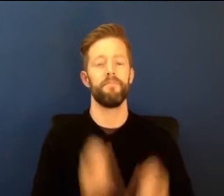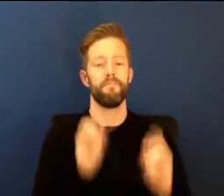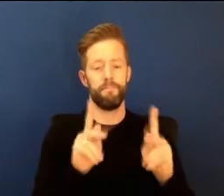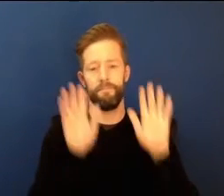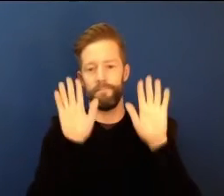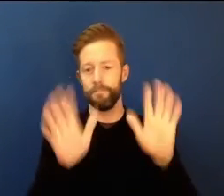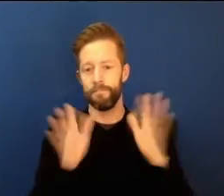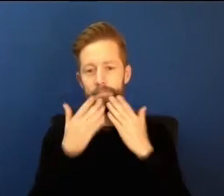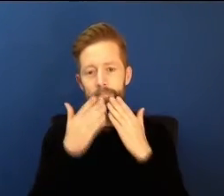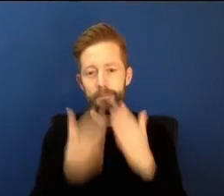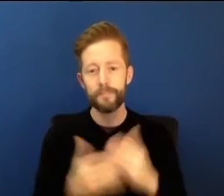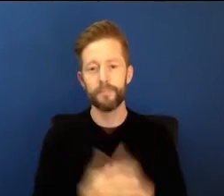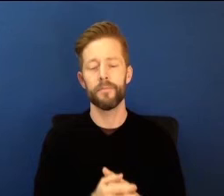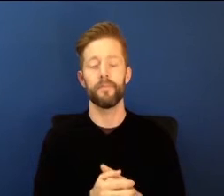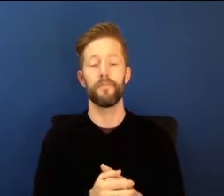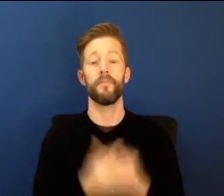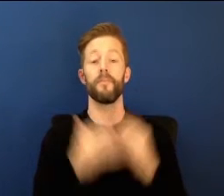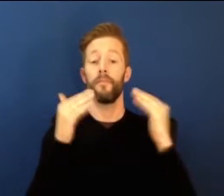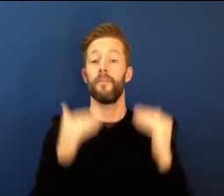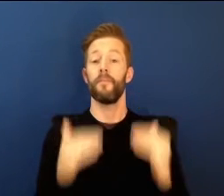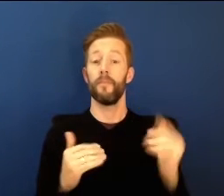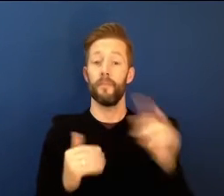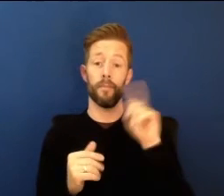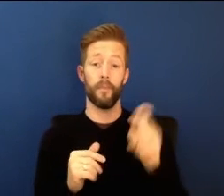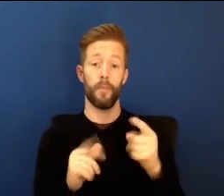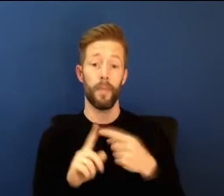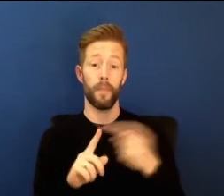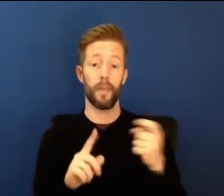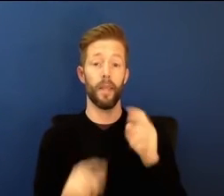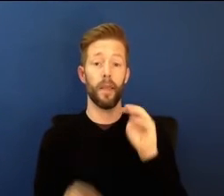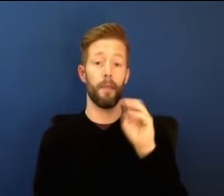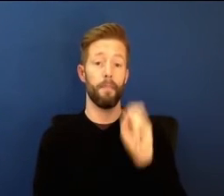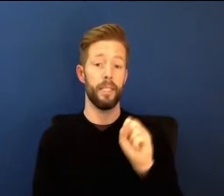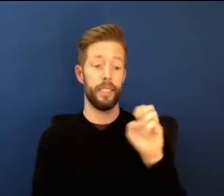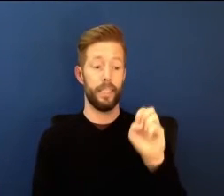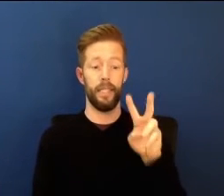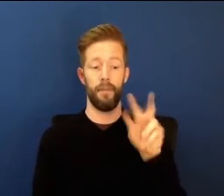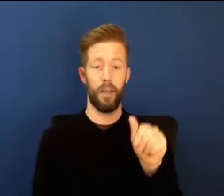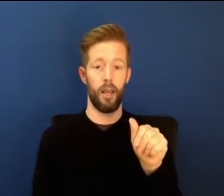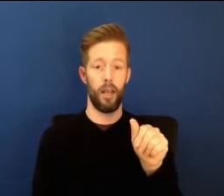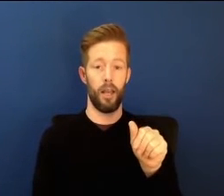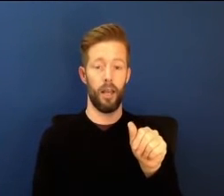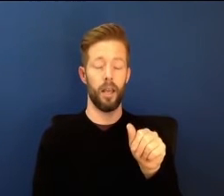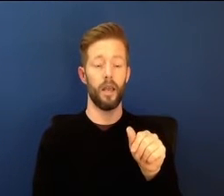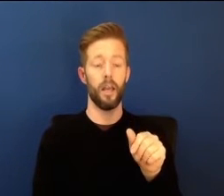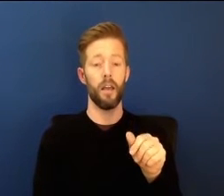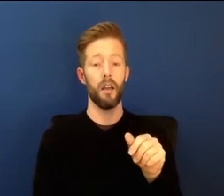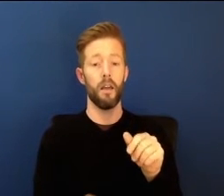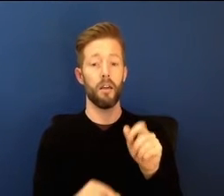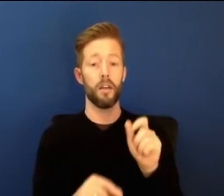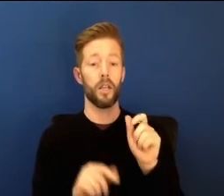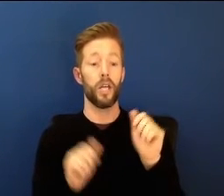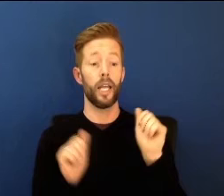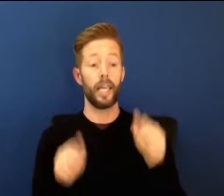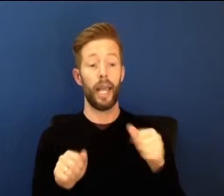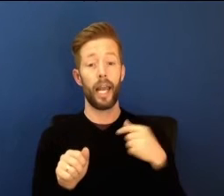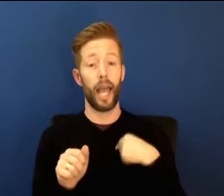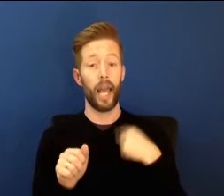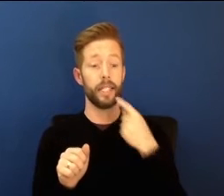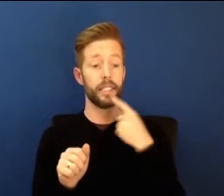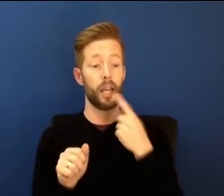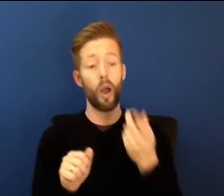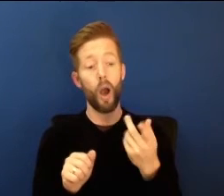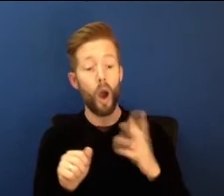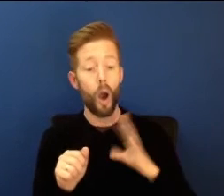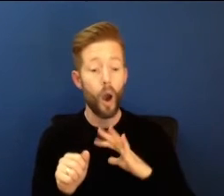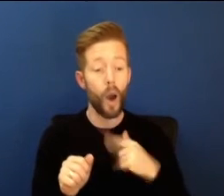Okay, great. Thank you. My next question comes from Miss Eva. Would it be frowned upon to say